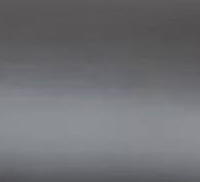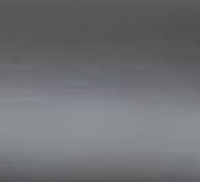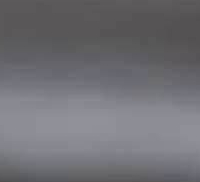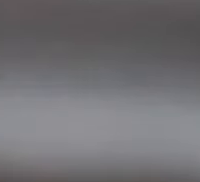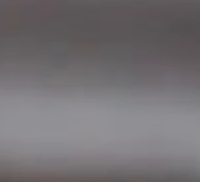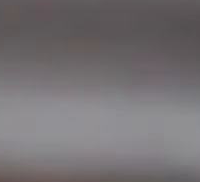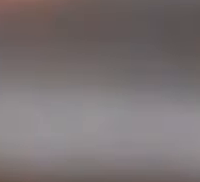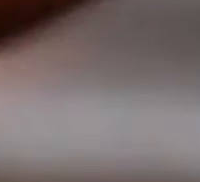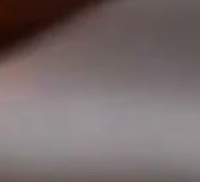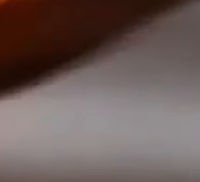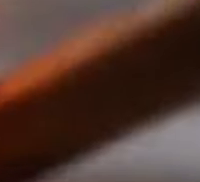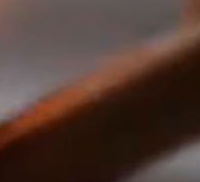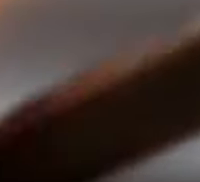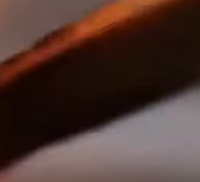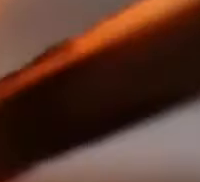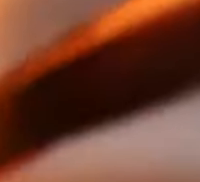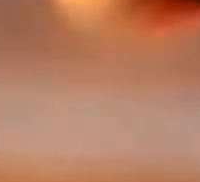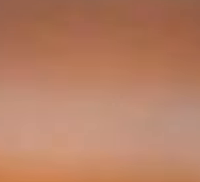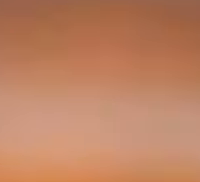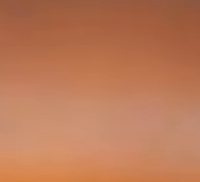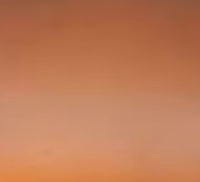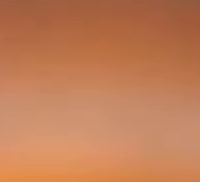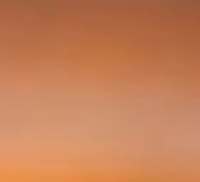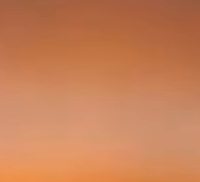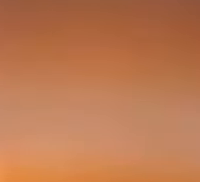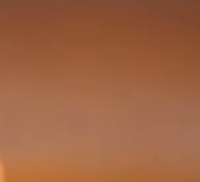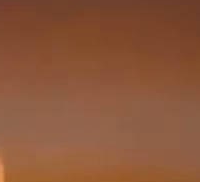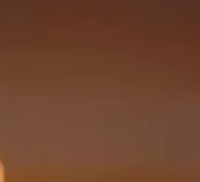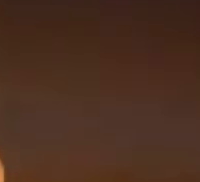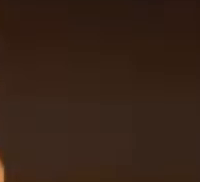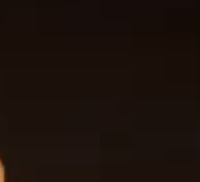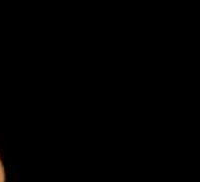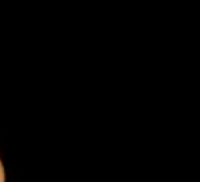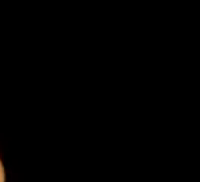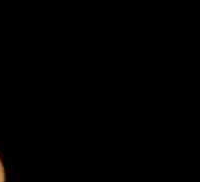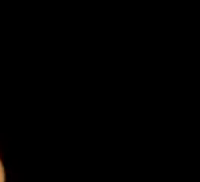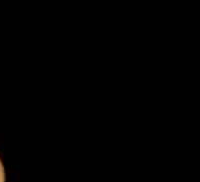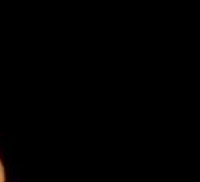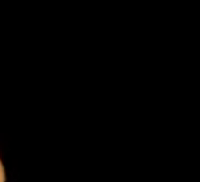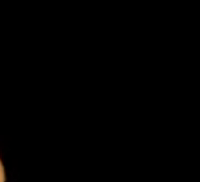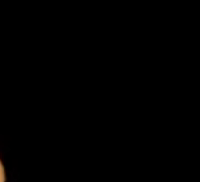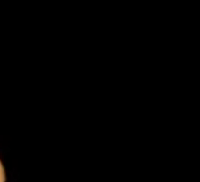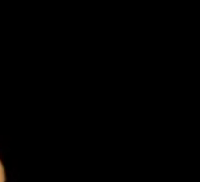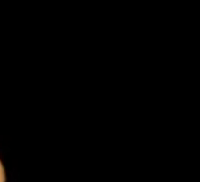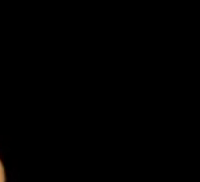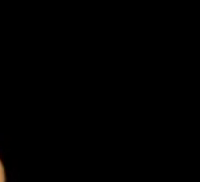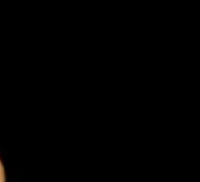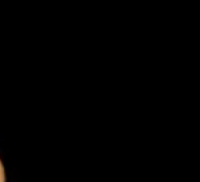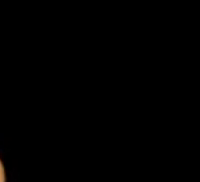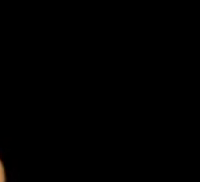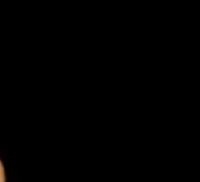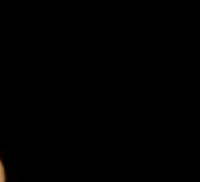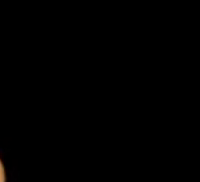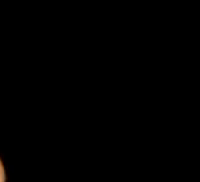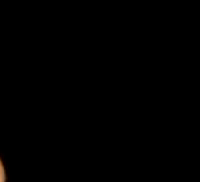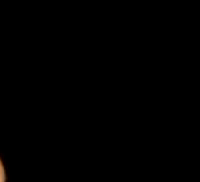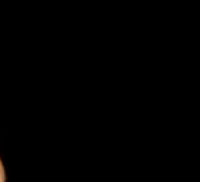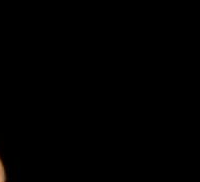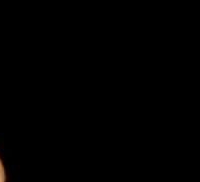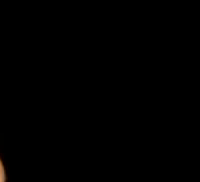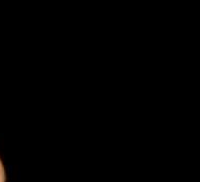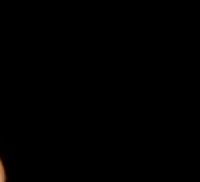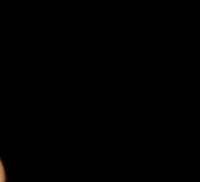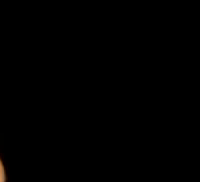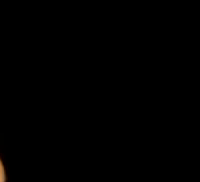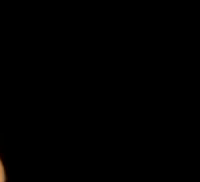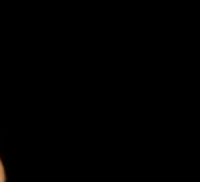We have come a long way and overcame challenges. As a nation, we stood together and withstood the HIV